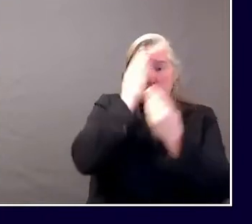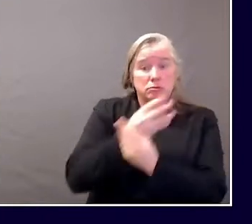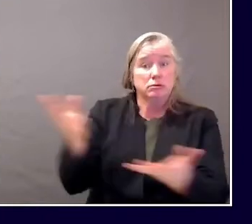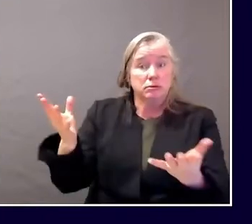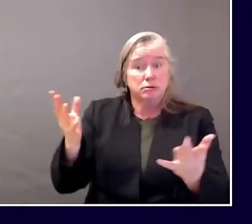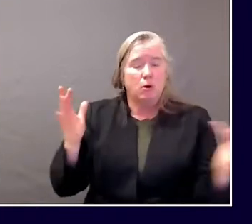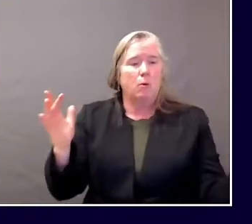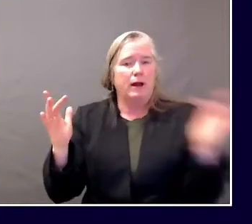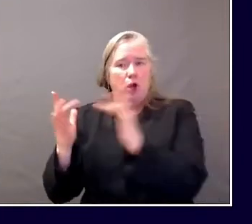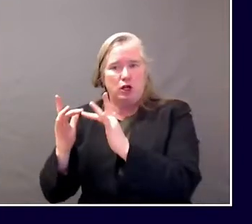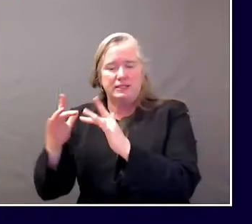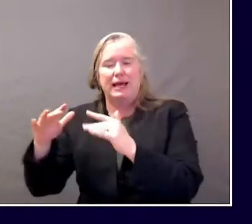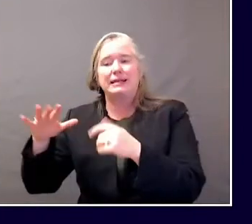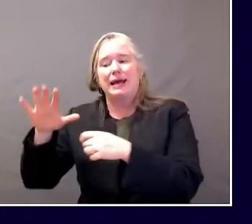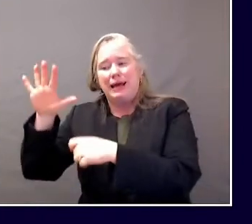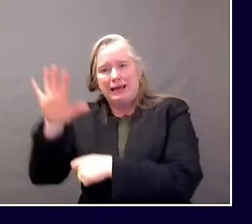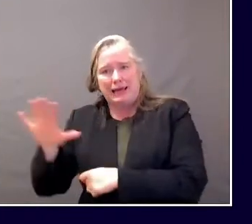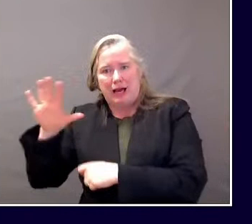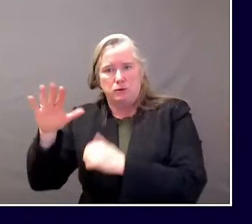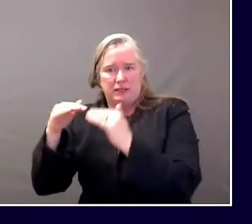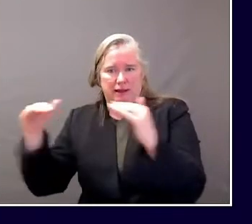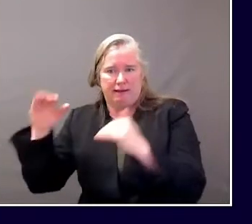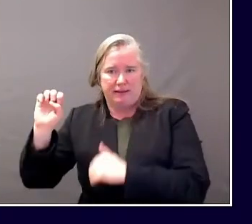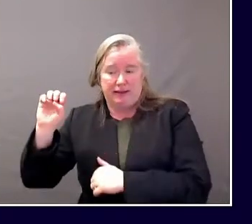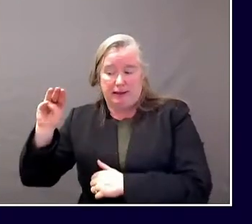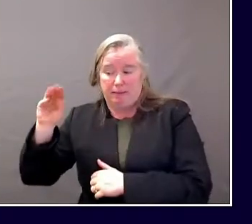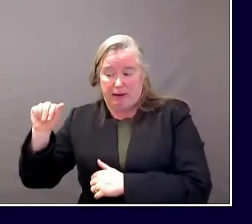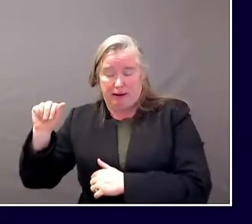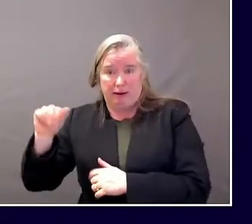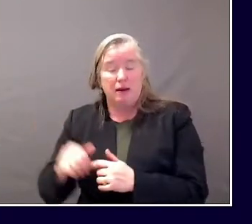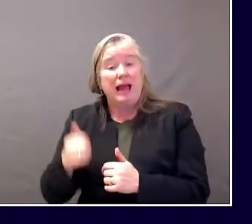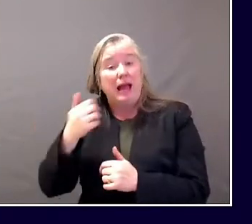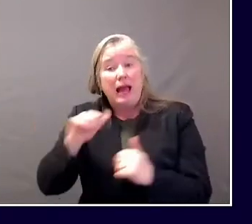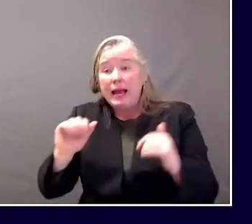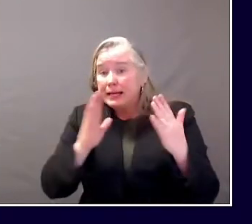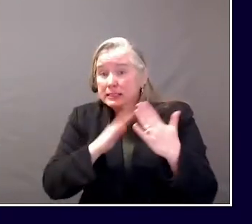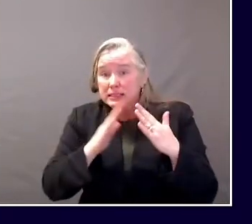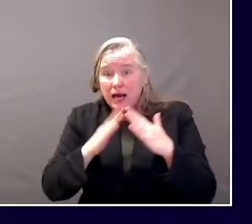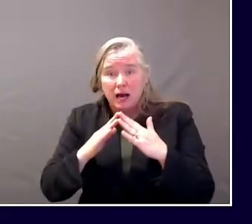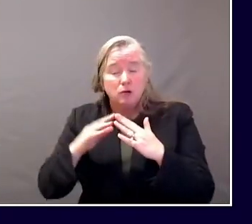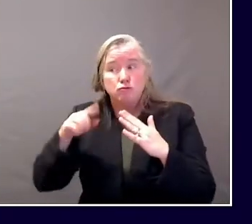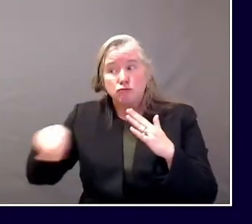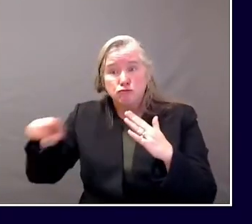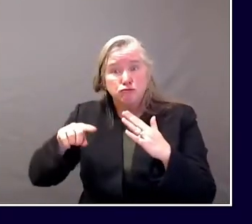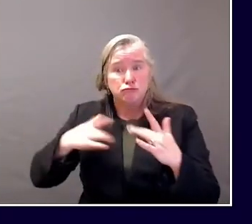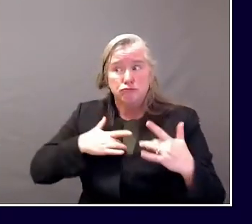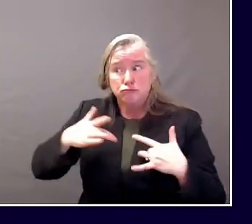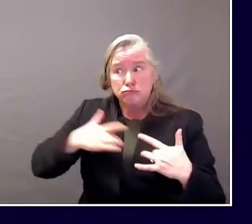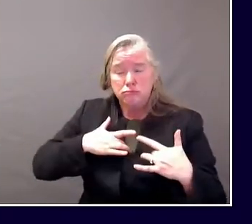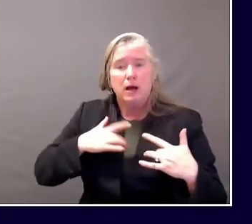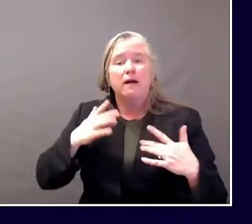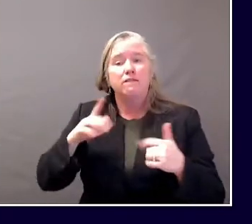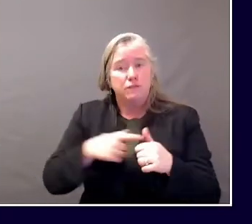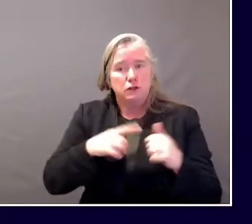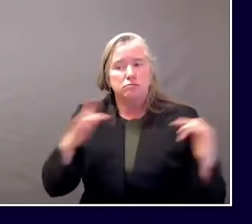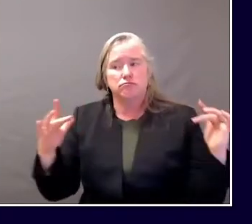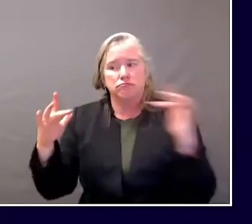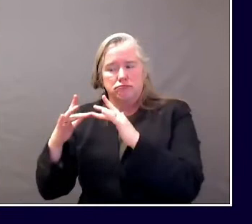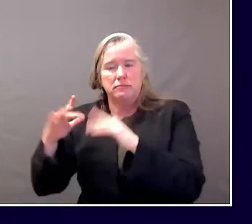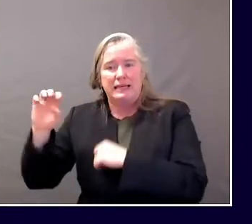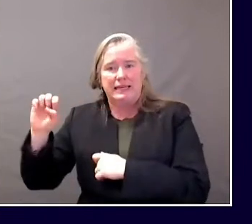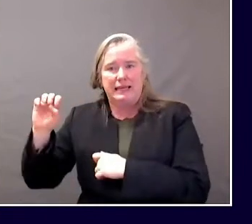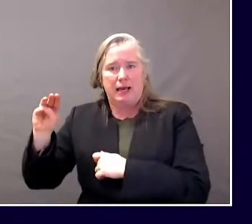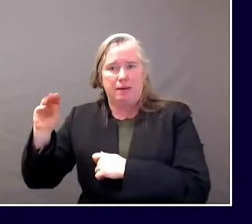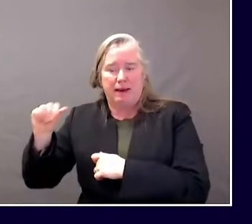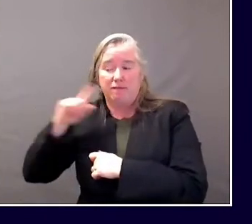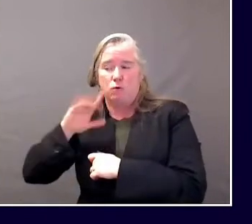would encourage municipal level authorities and leaders to work with their county EMA so that their views can be collated and sent